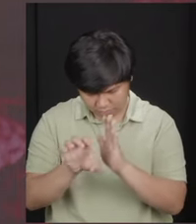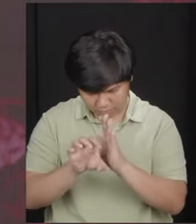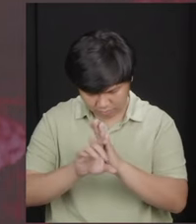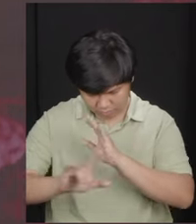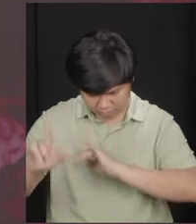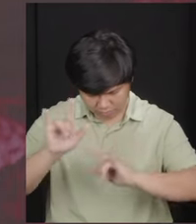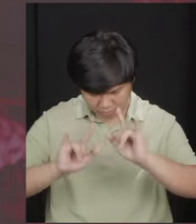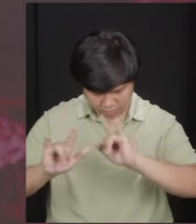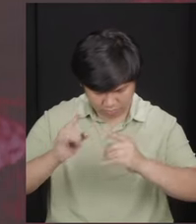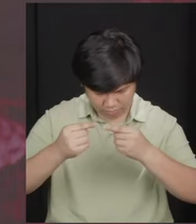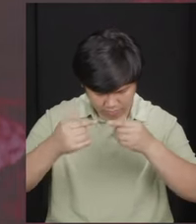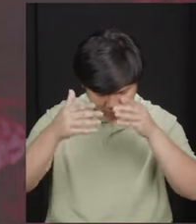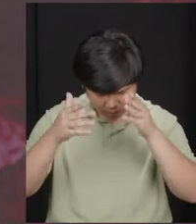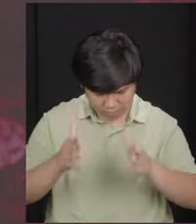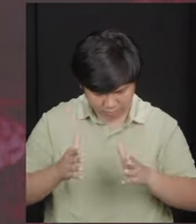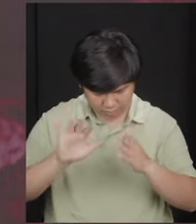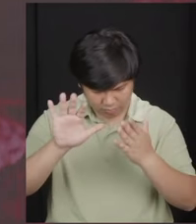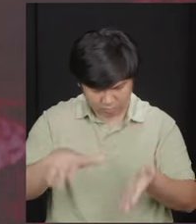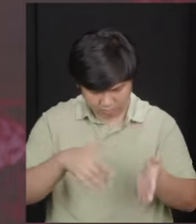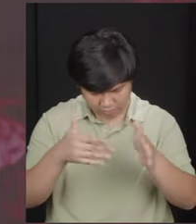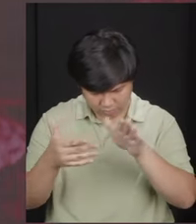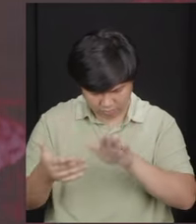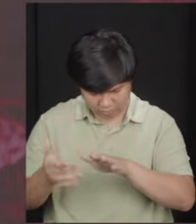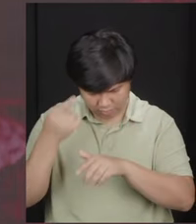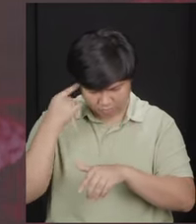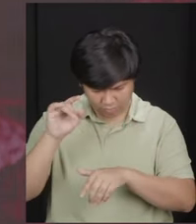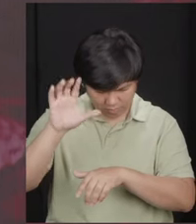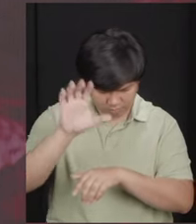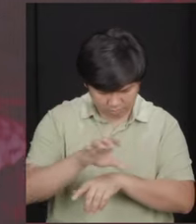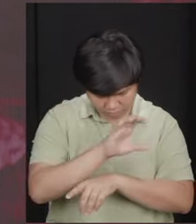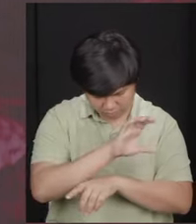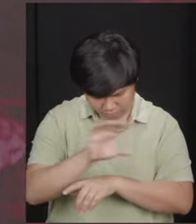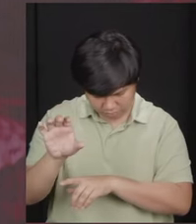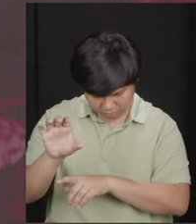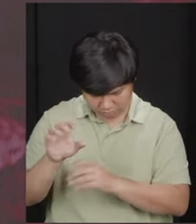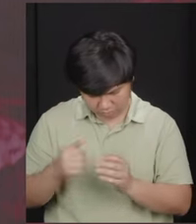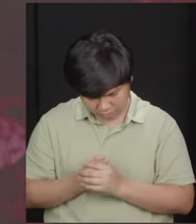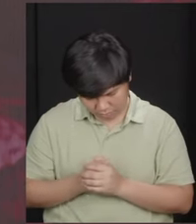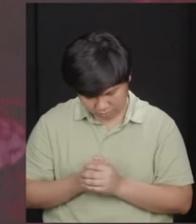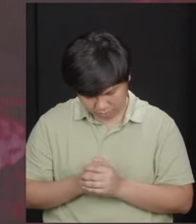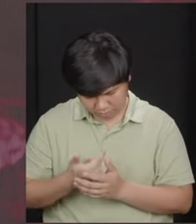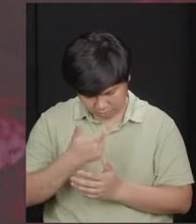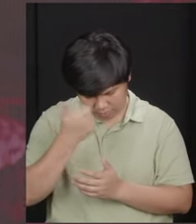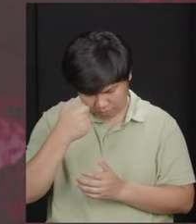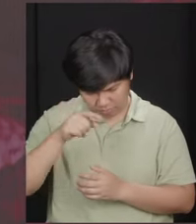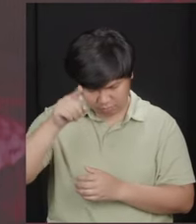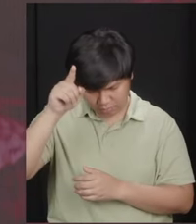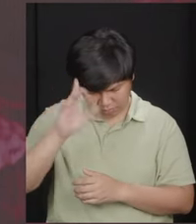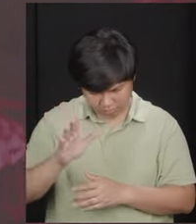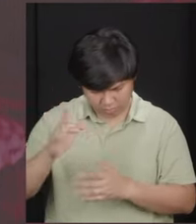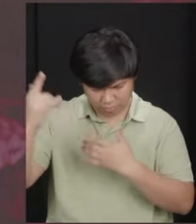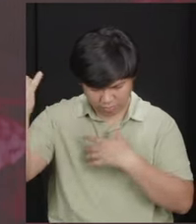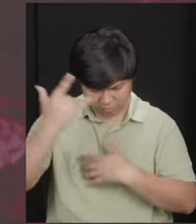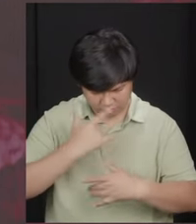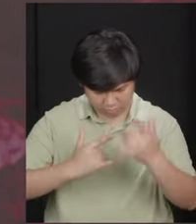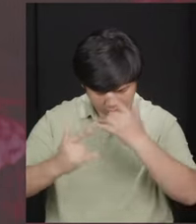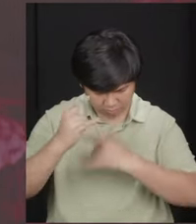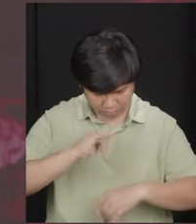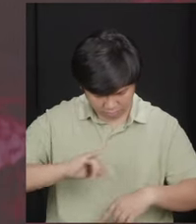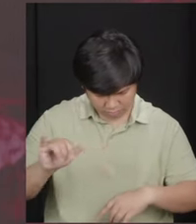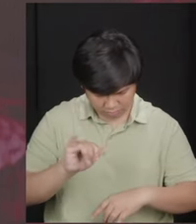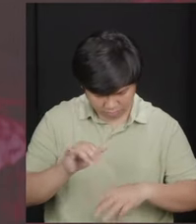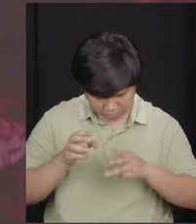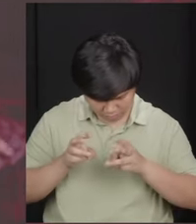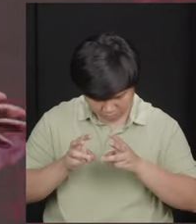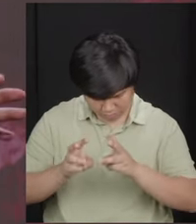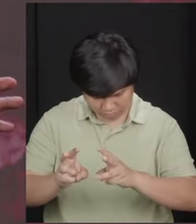His enemies to the point of dying for them on the cross. Because we know that God showed His love toward us, in that